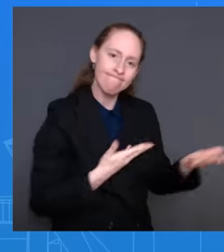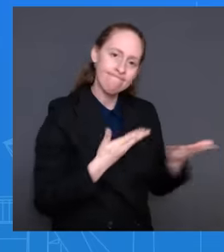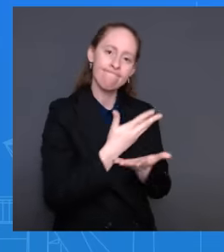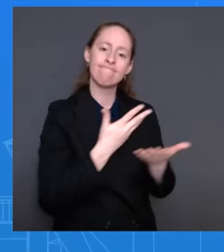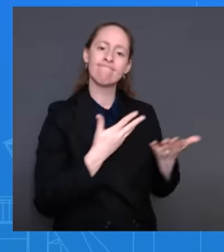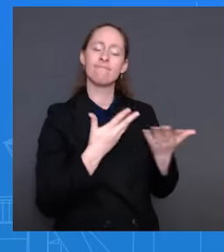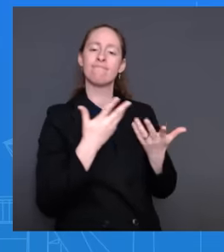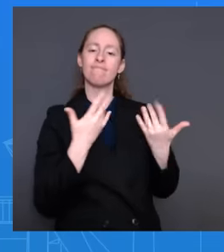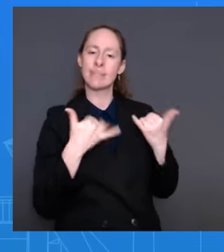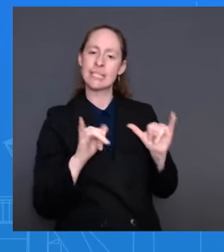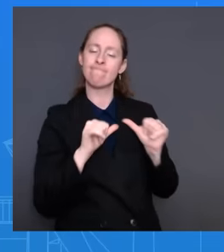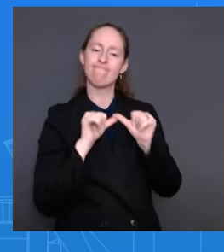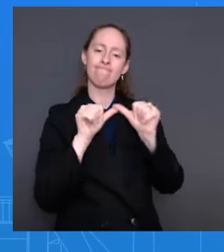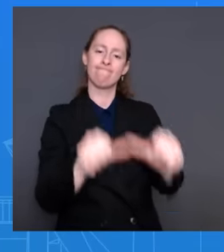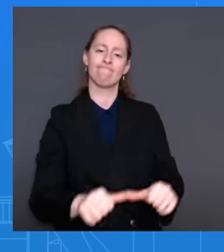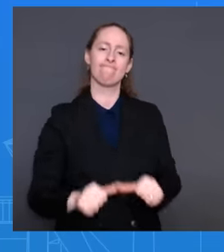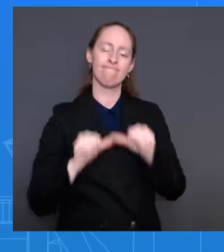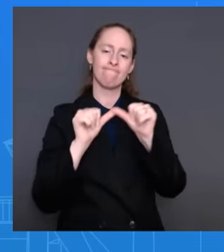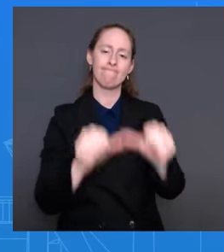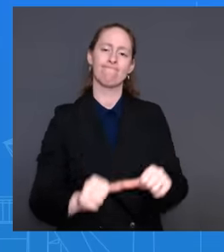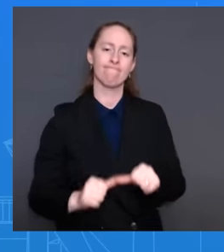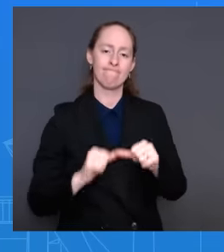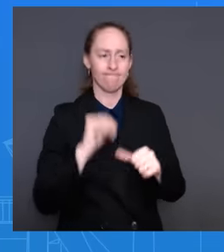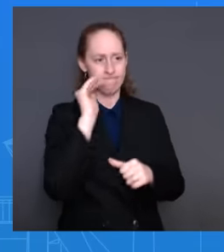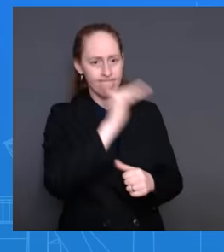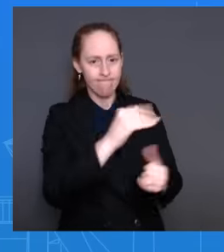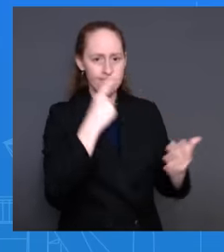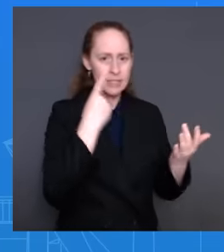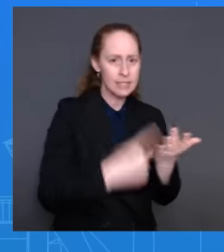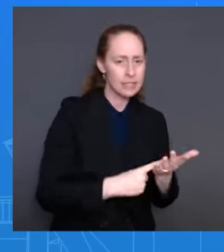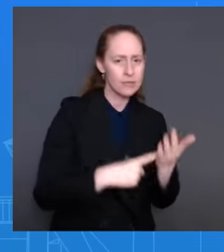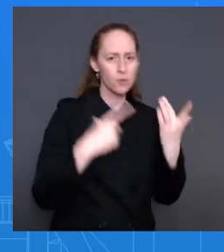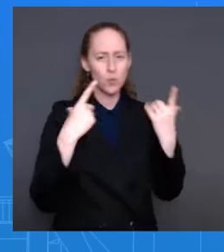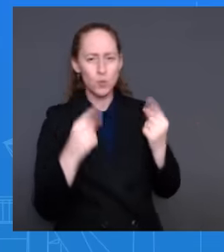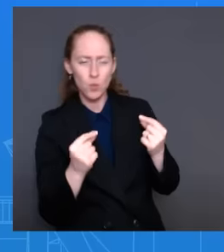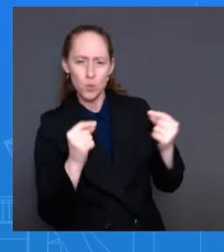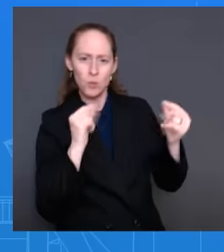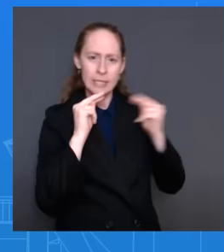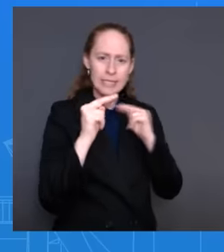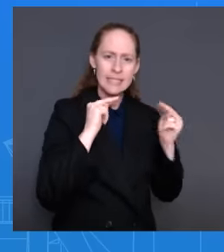about negotiations, and we're going to continue to call for action.